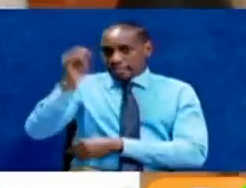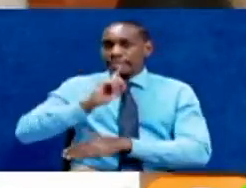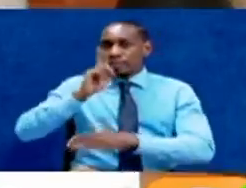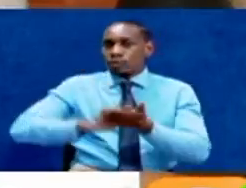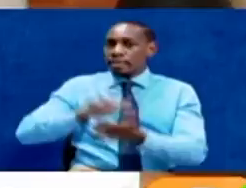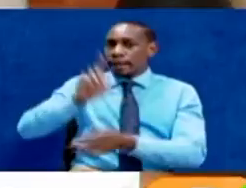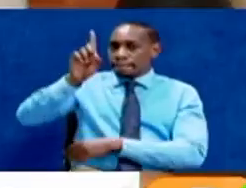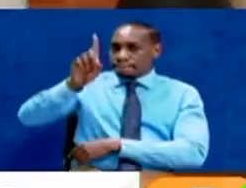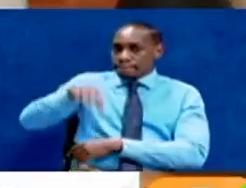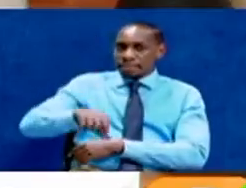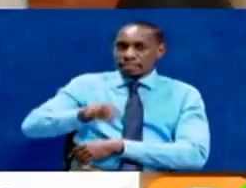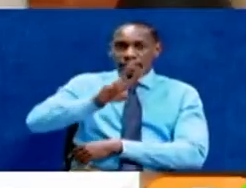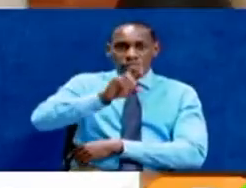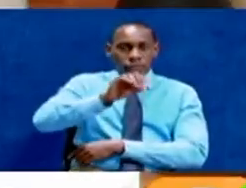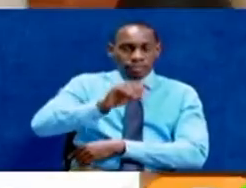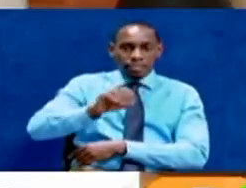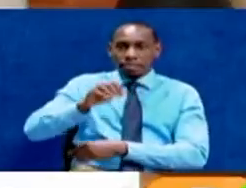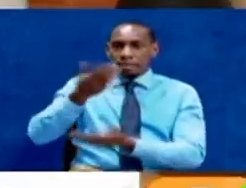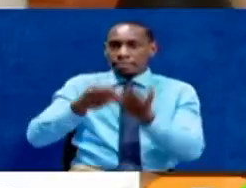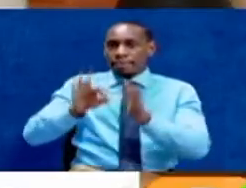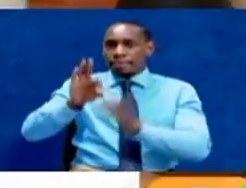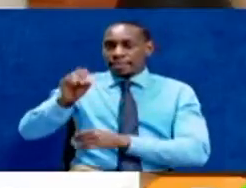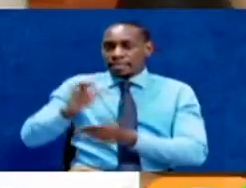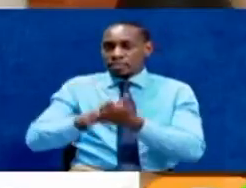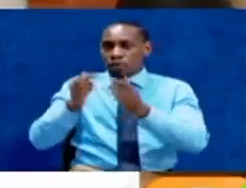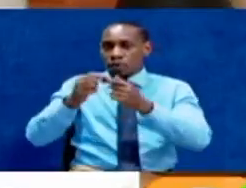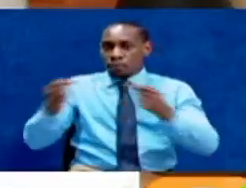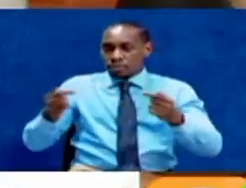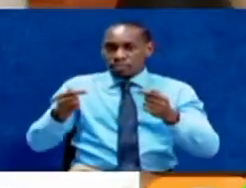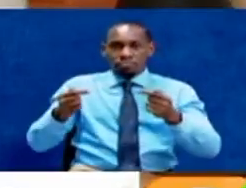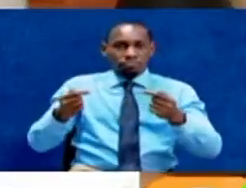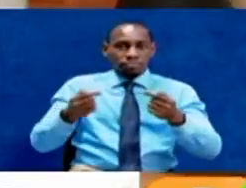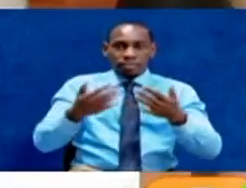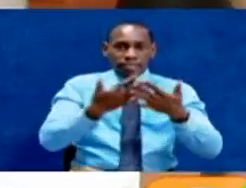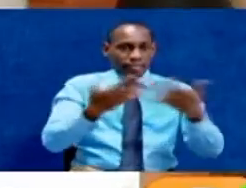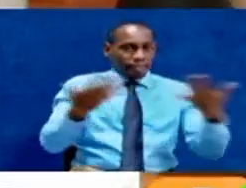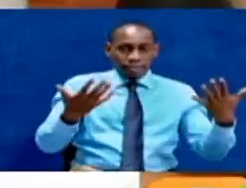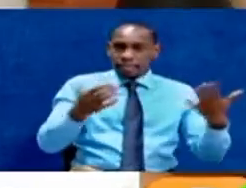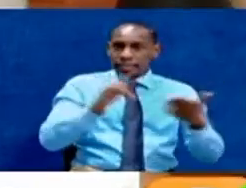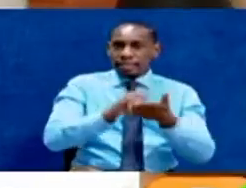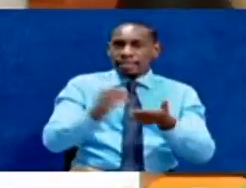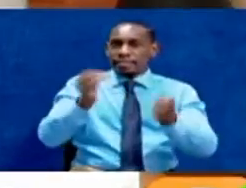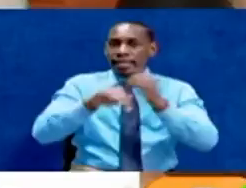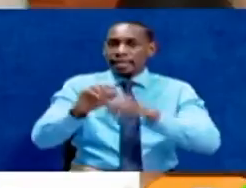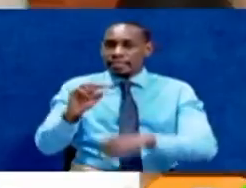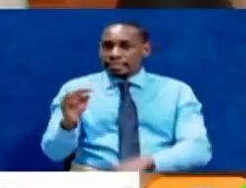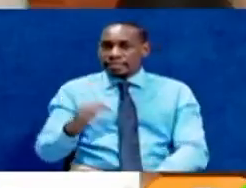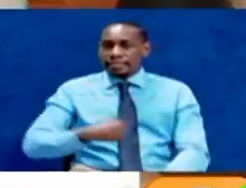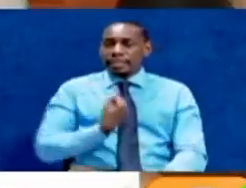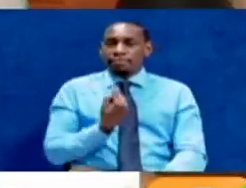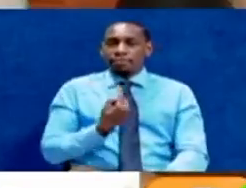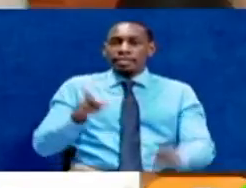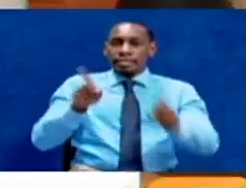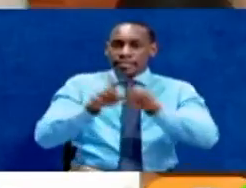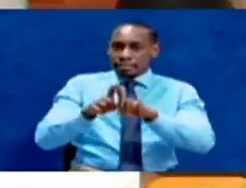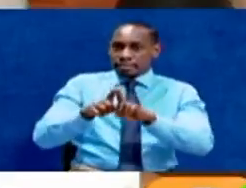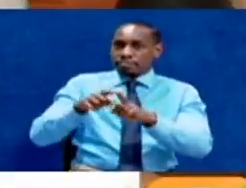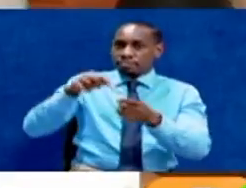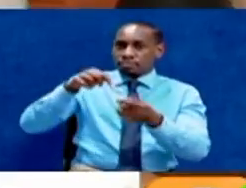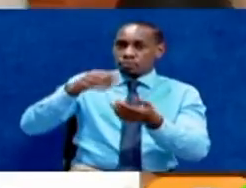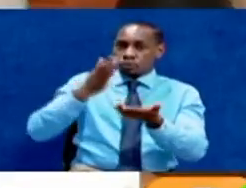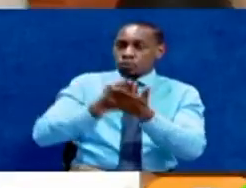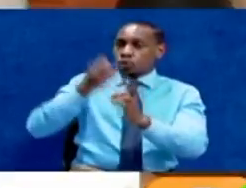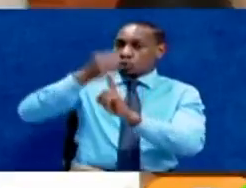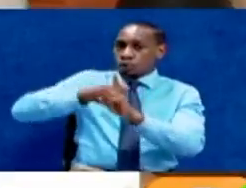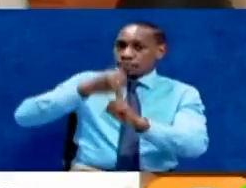we must be 20 or 30 or 50 to oppose something we don't agree with is then you are elected by yourself. Why don't you actually stand up and